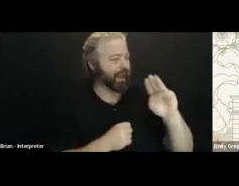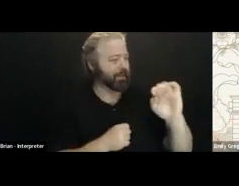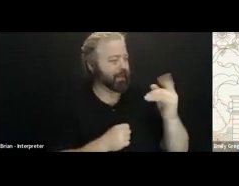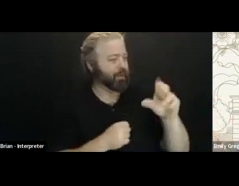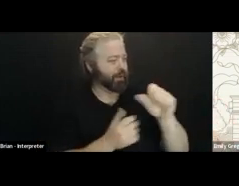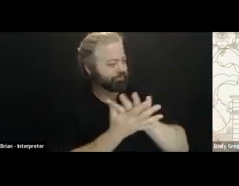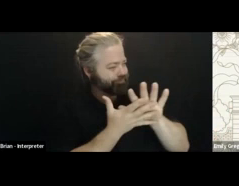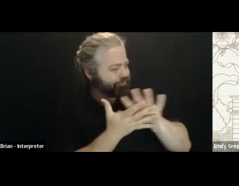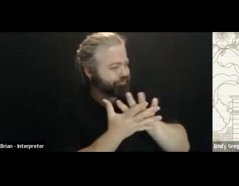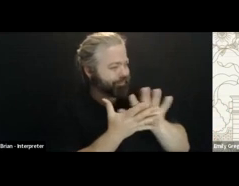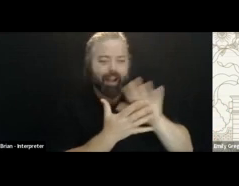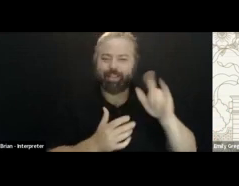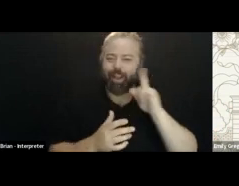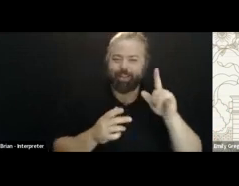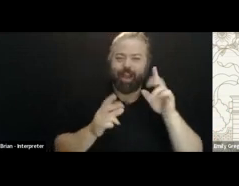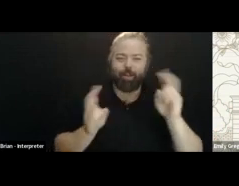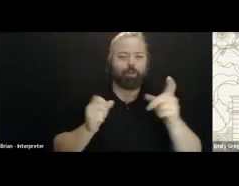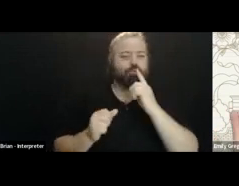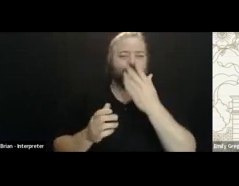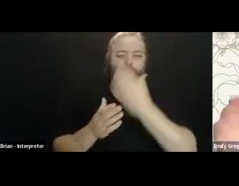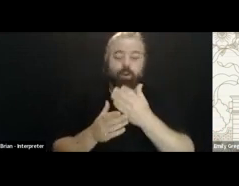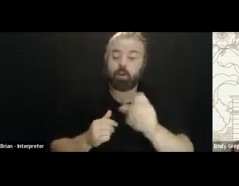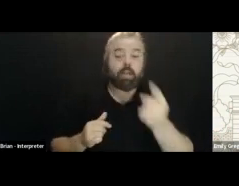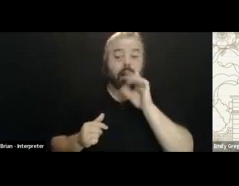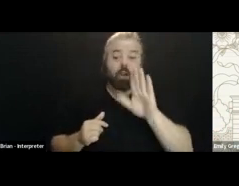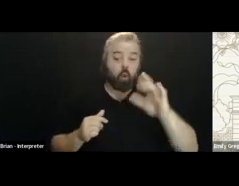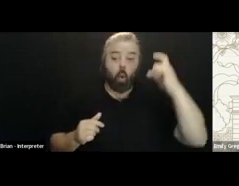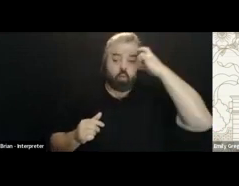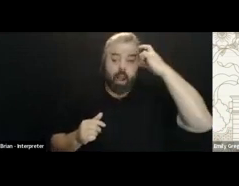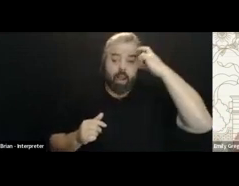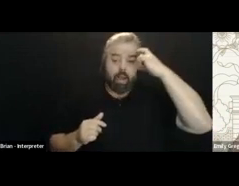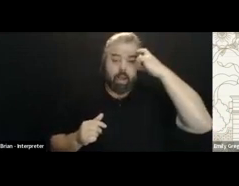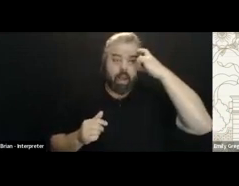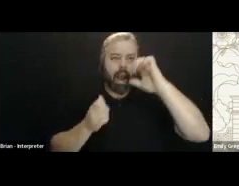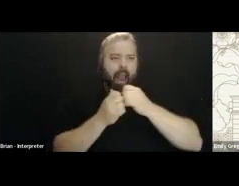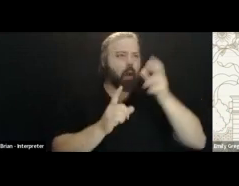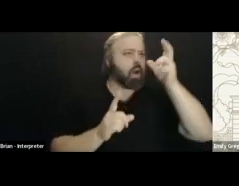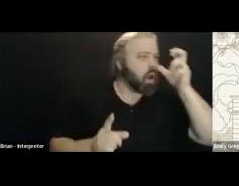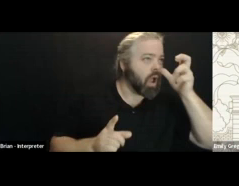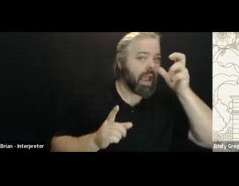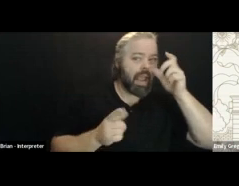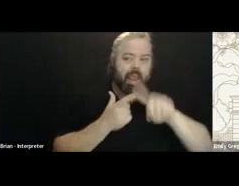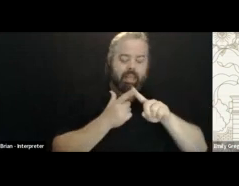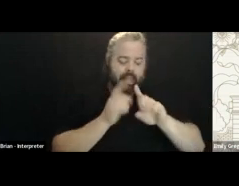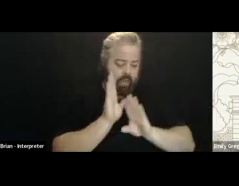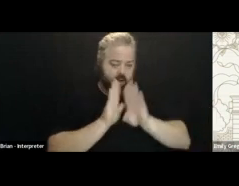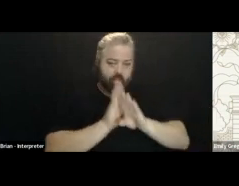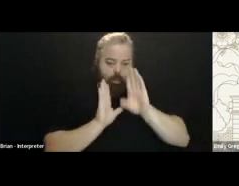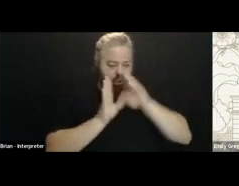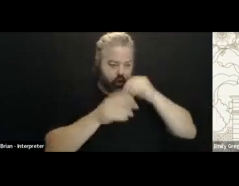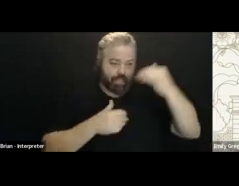say today, which is that the brain reconstructs the outside world in different ways. And that depends on each